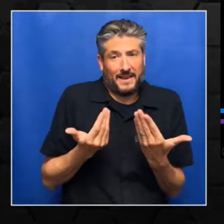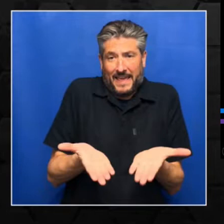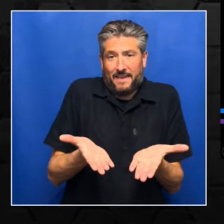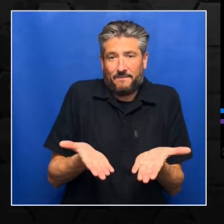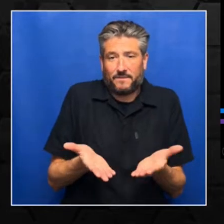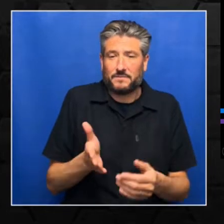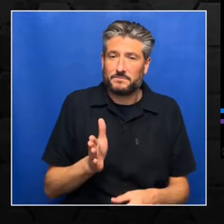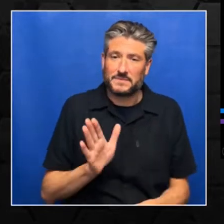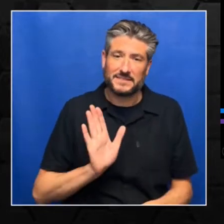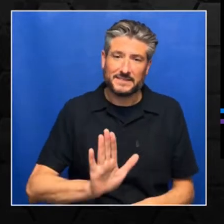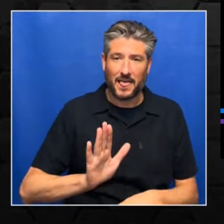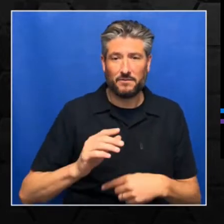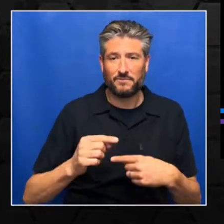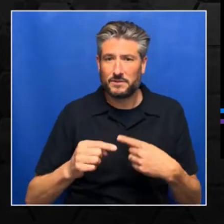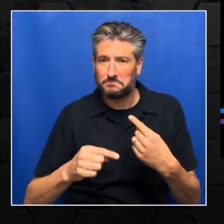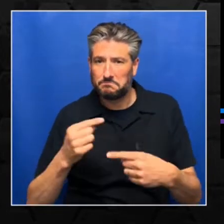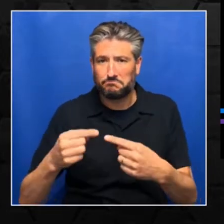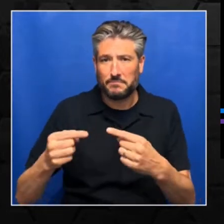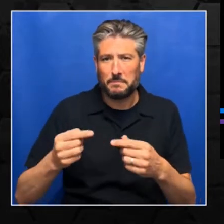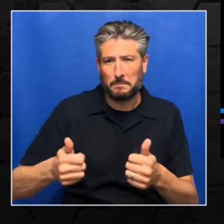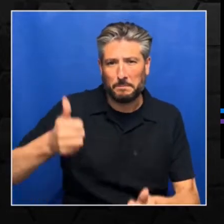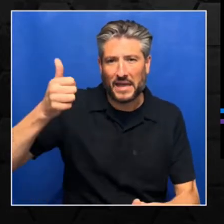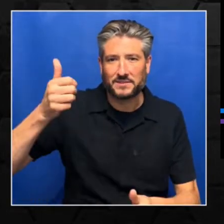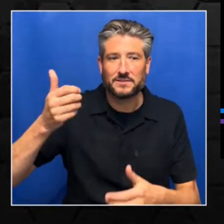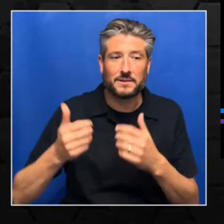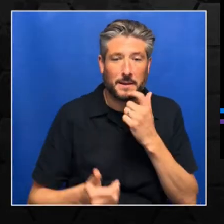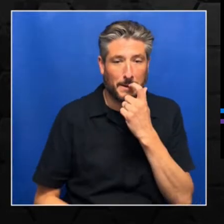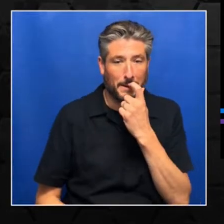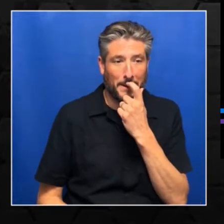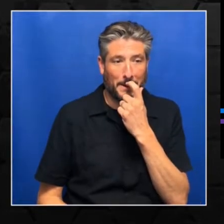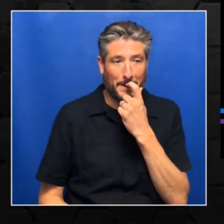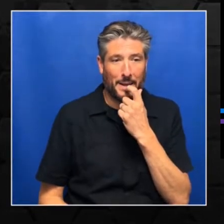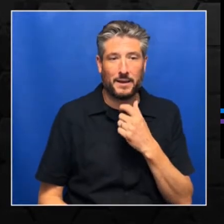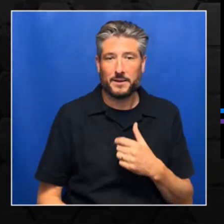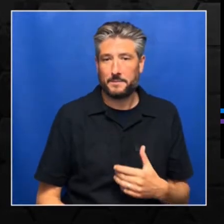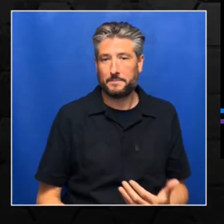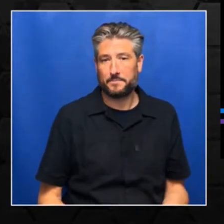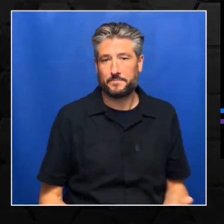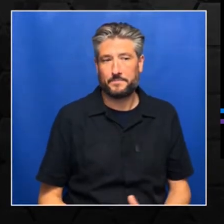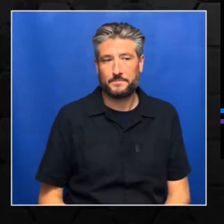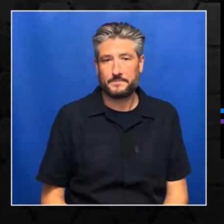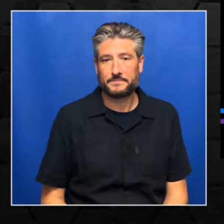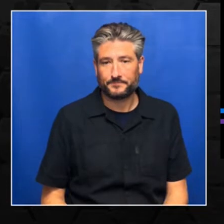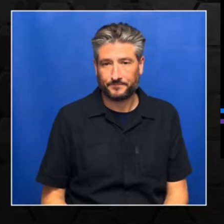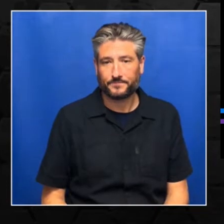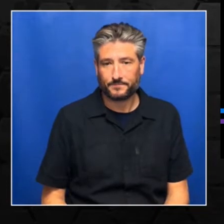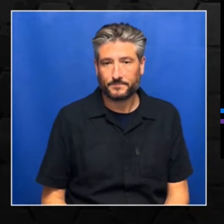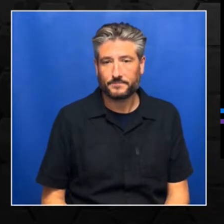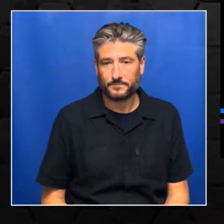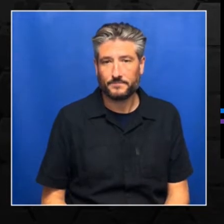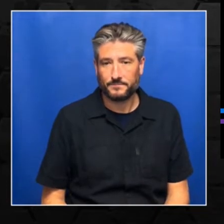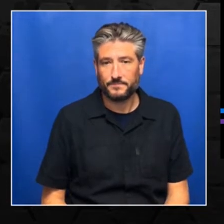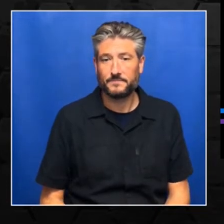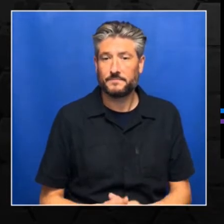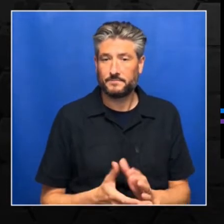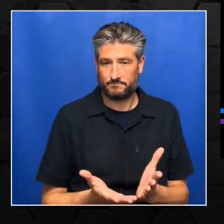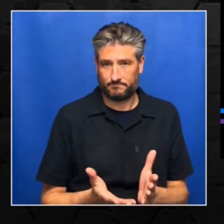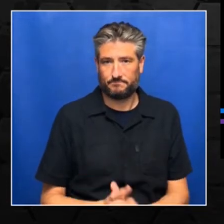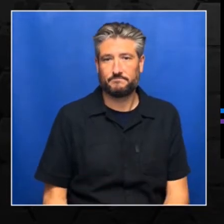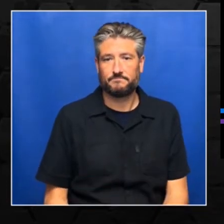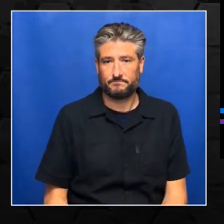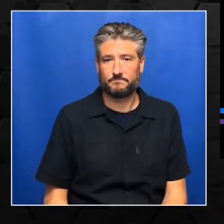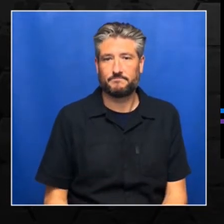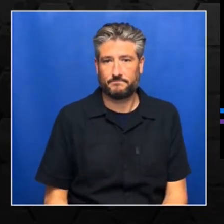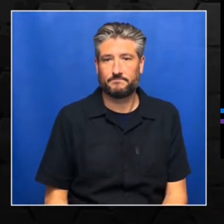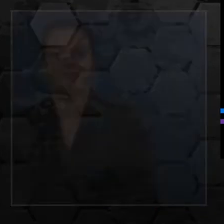interface. A graphical representation of what I just mentioned. And now we move on to Azure Machine Learning